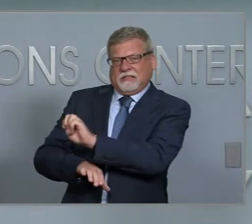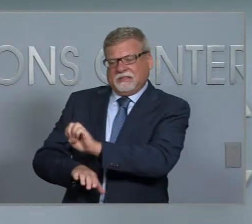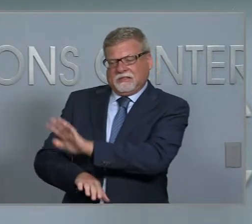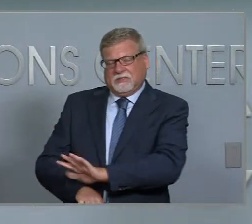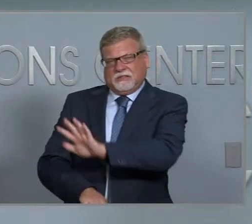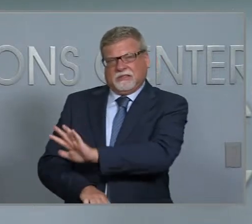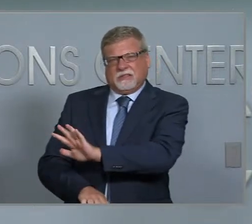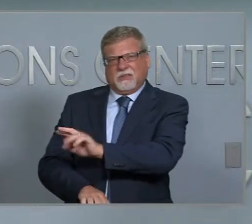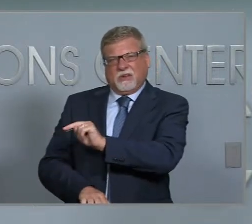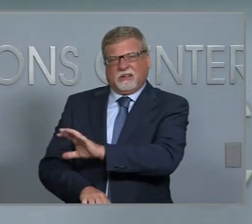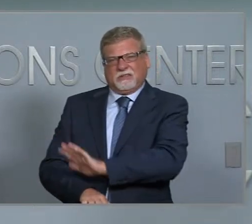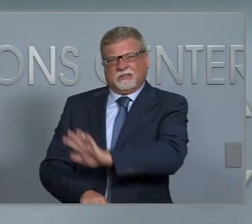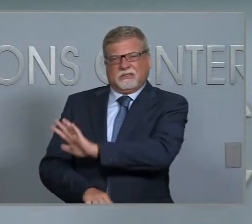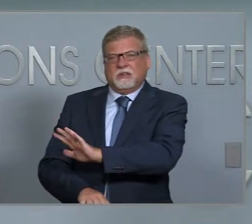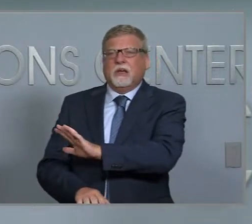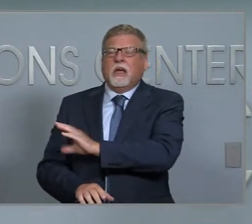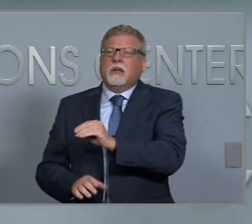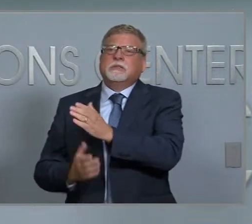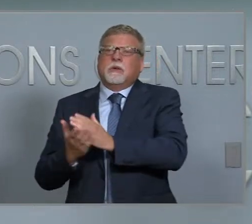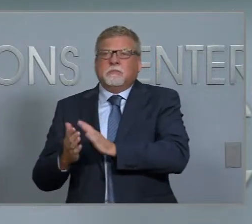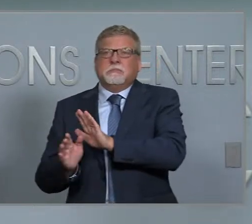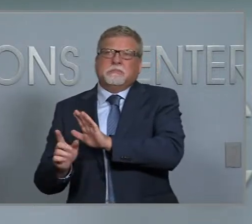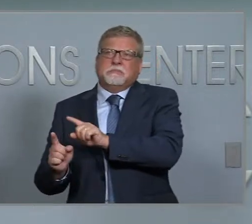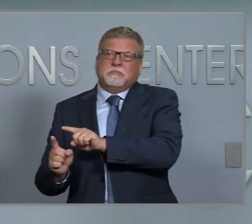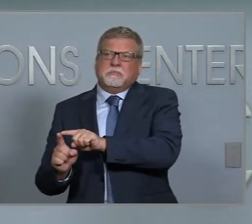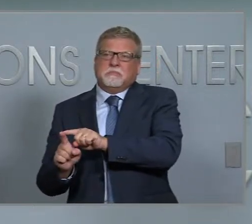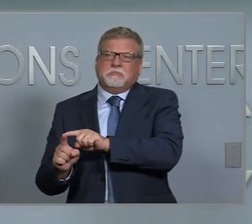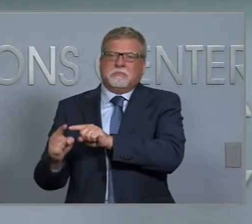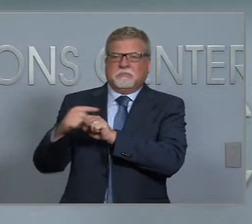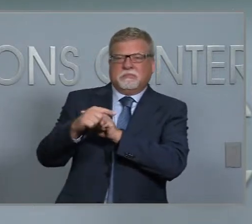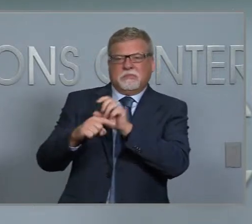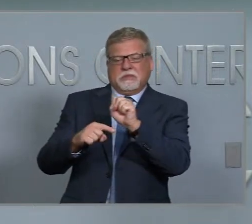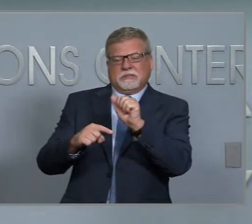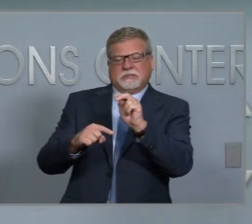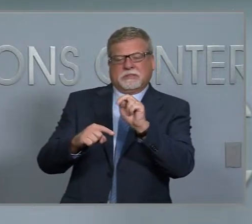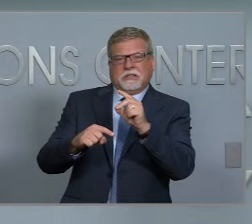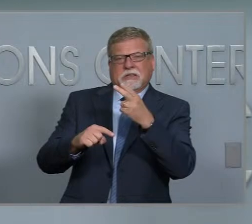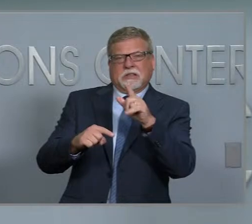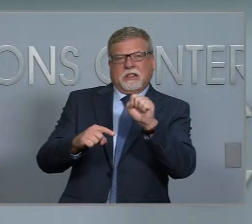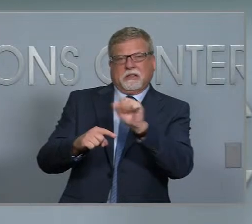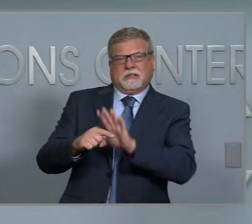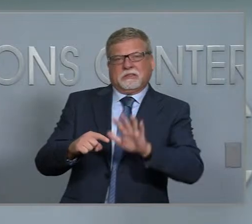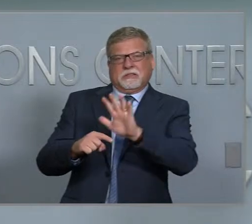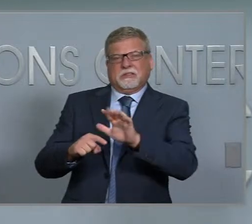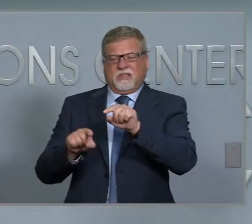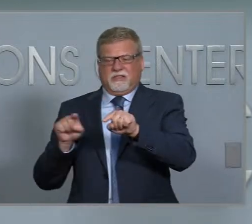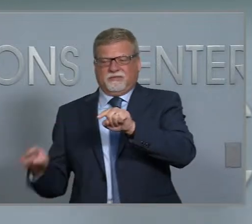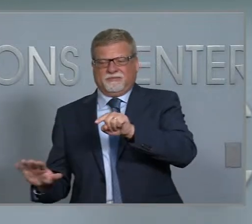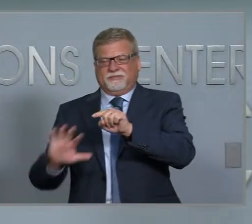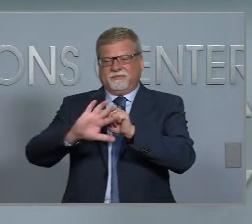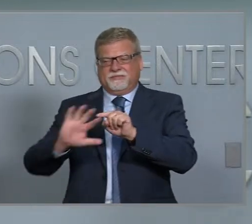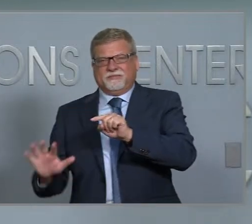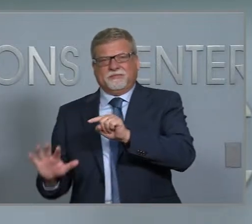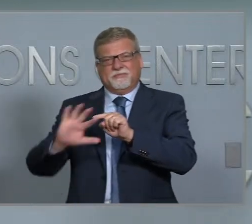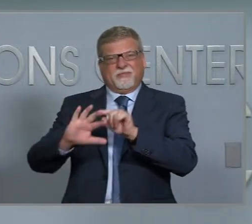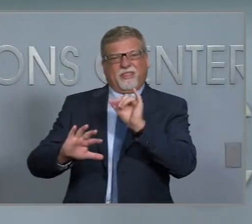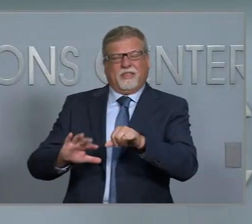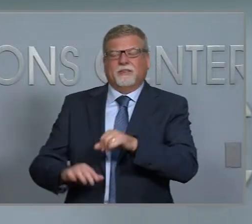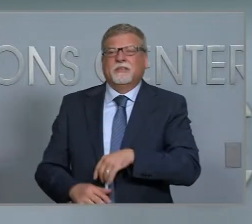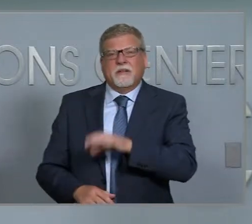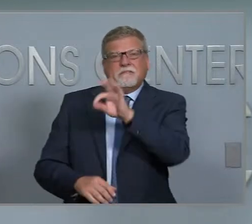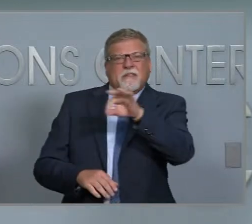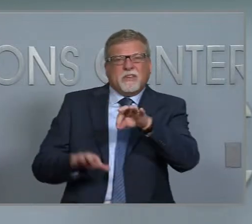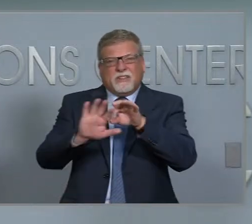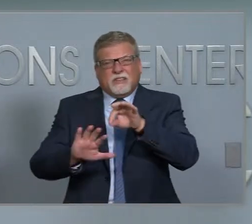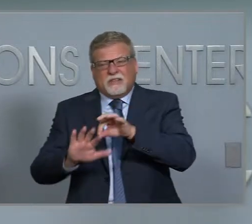corner, also kind of, I think, down over towards into the Sandhills as well. But really, those counties, I think, looking at potential rainfall and